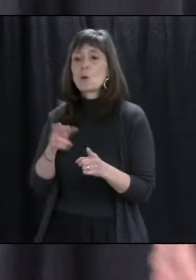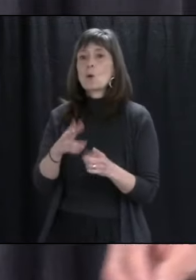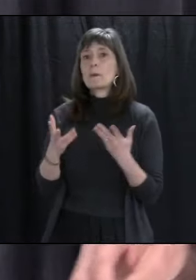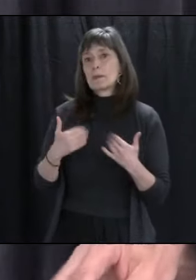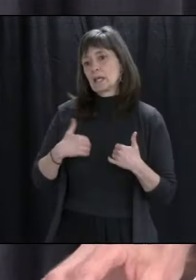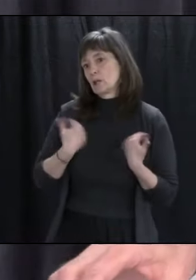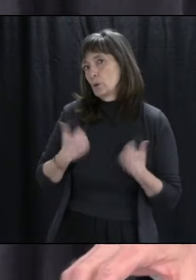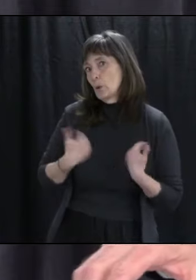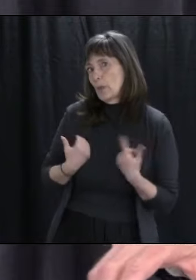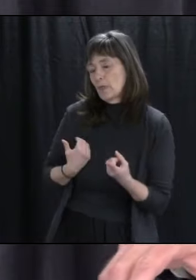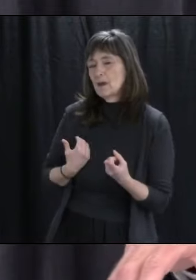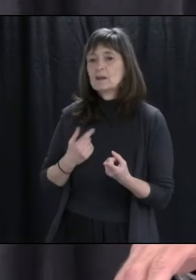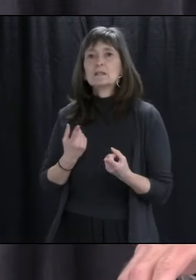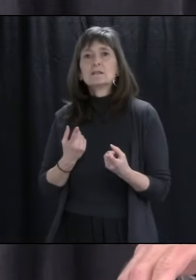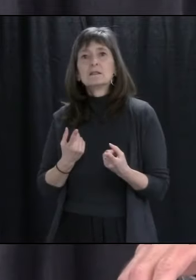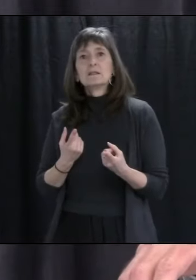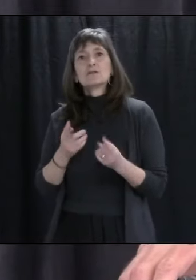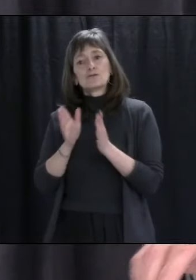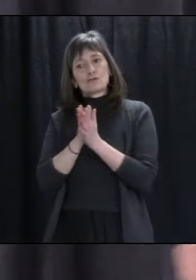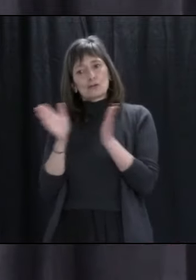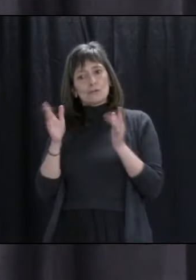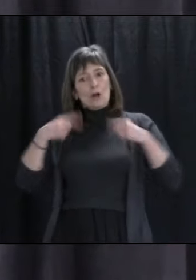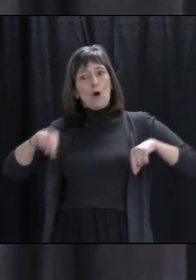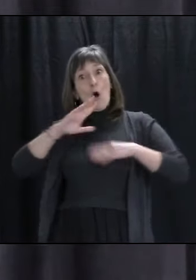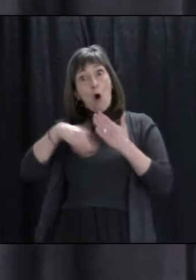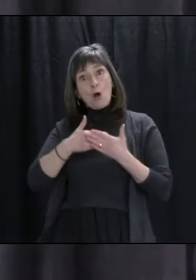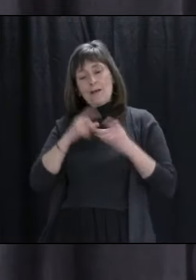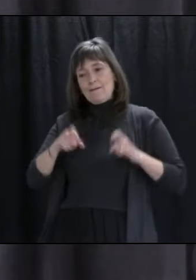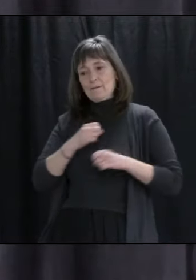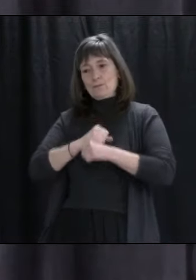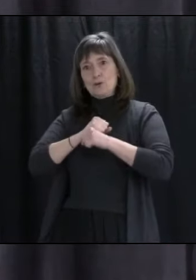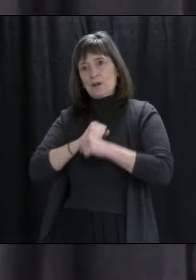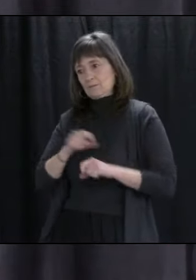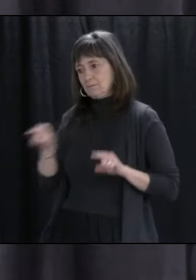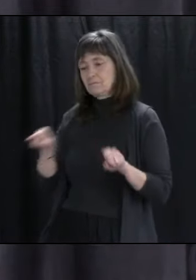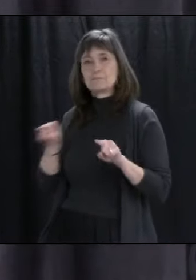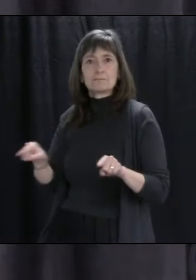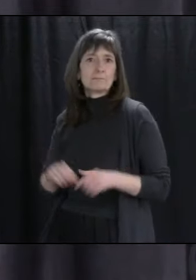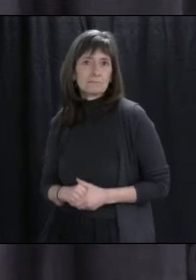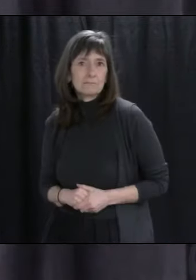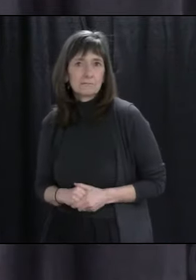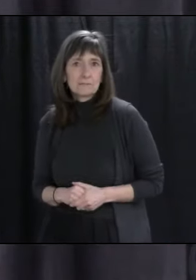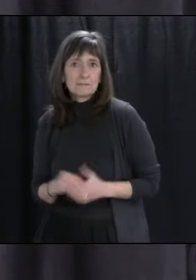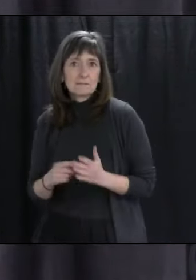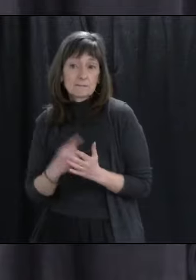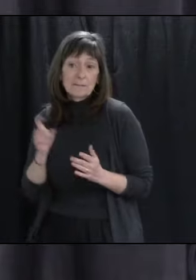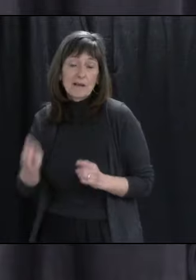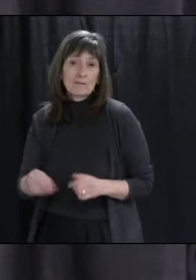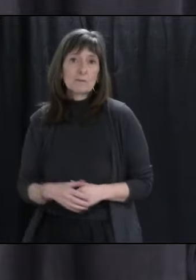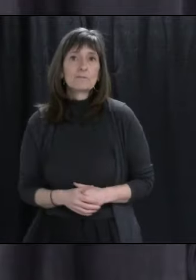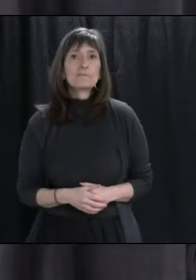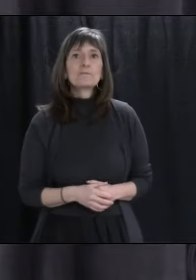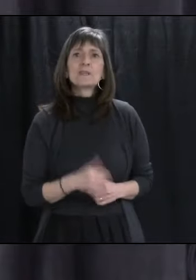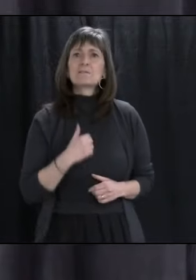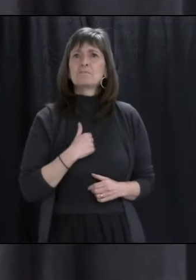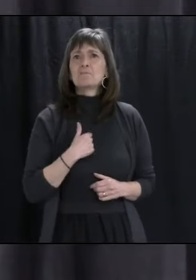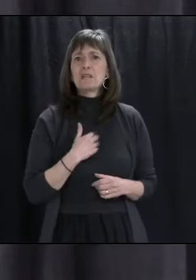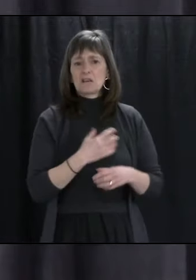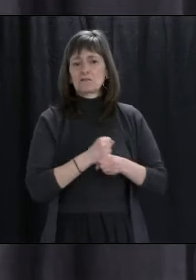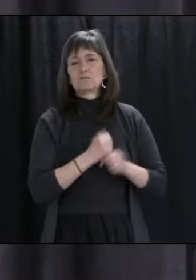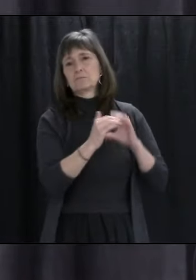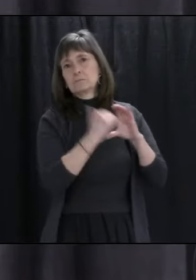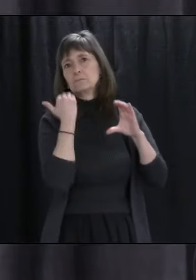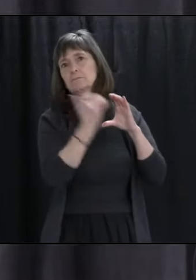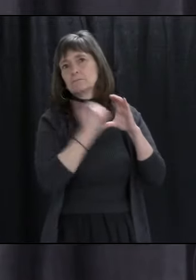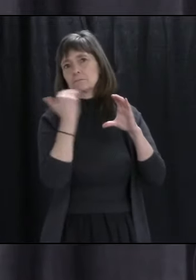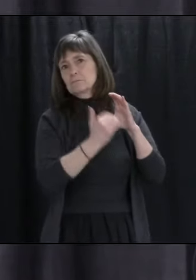our part to protect them. Now, I've gotten thousands of emails. And from time to time, we